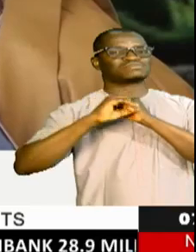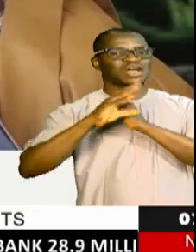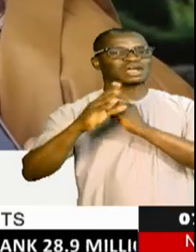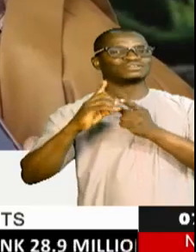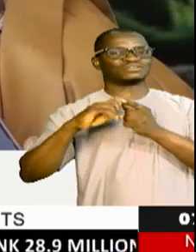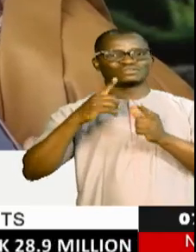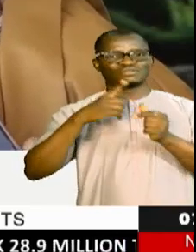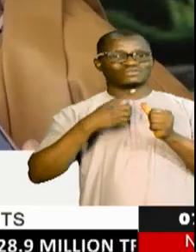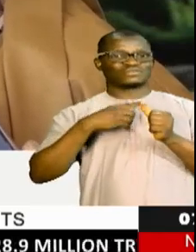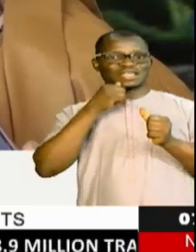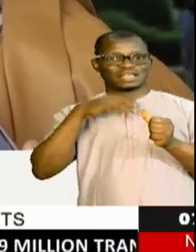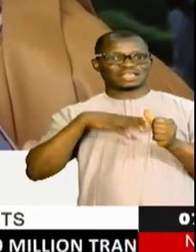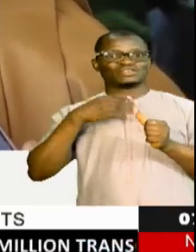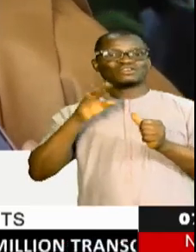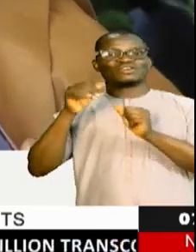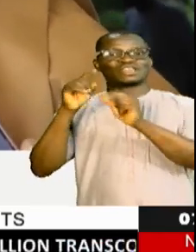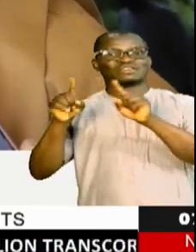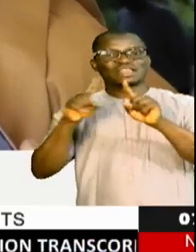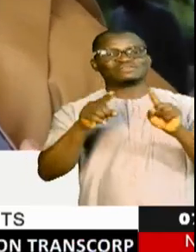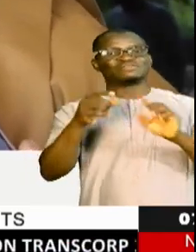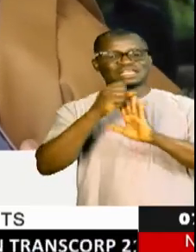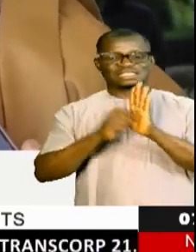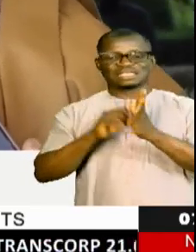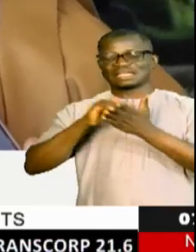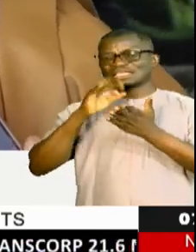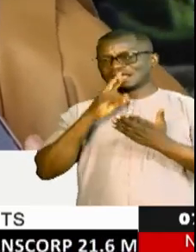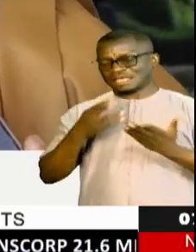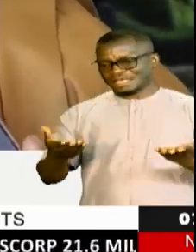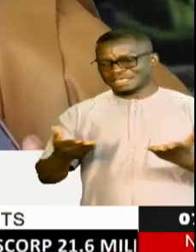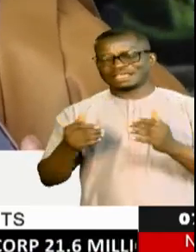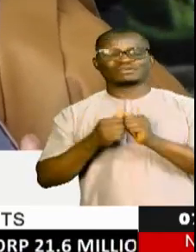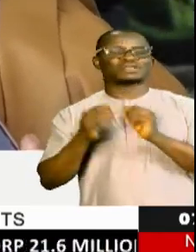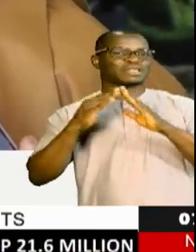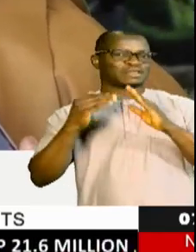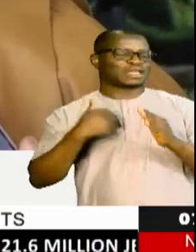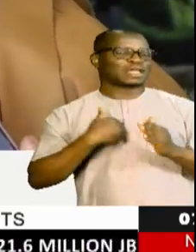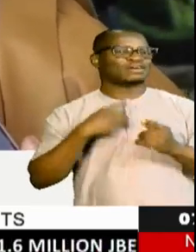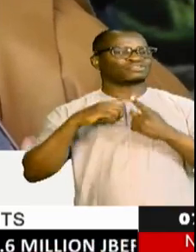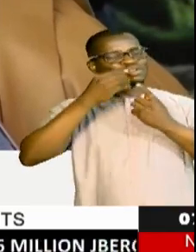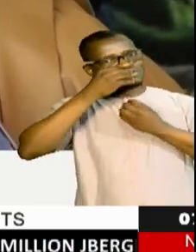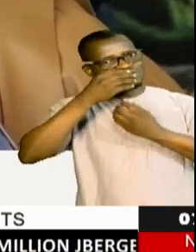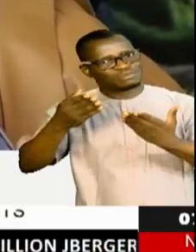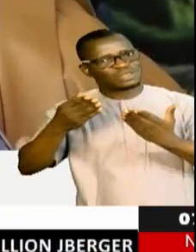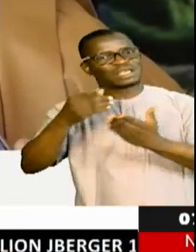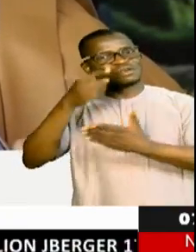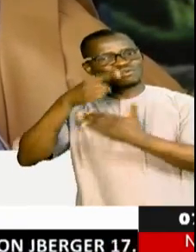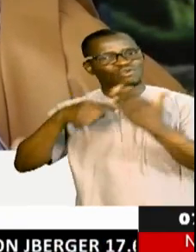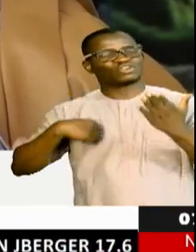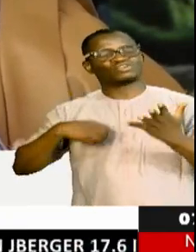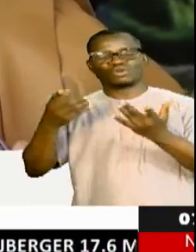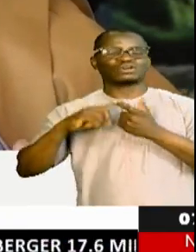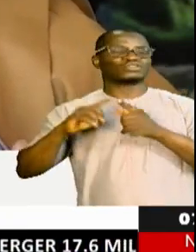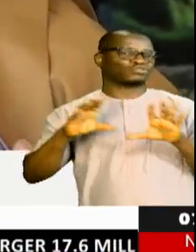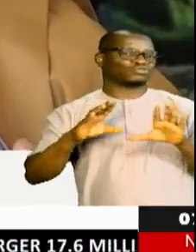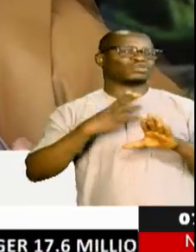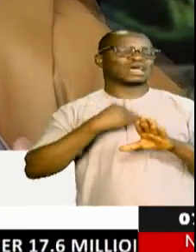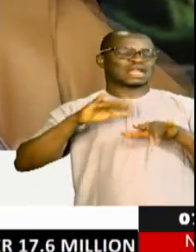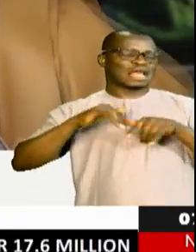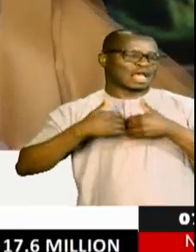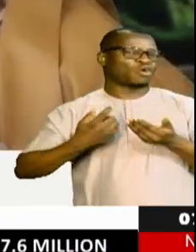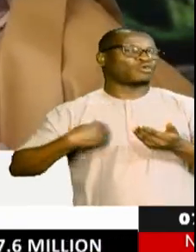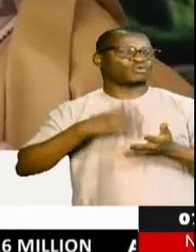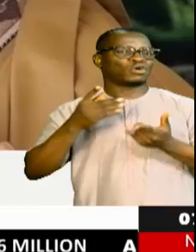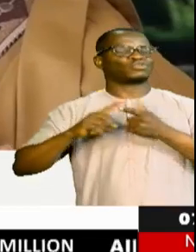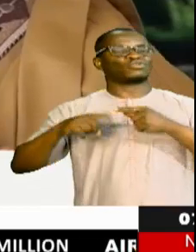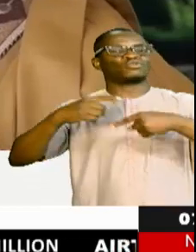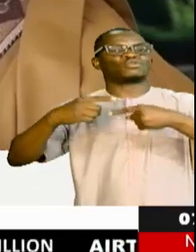first ladies of the various states who are here in a meeting with her to tell them exactly what we intend to do and how we're going to go about it. We